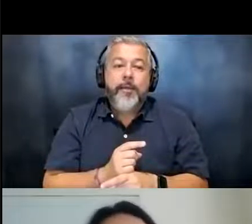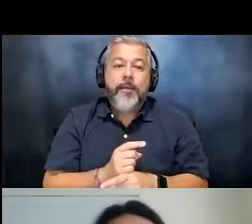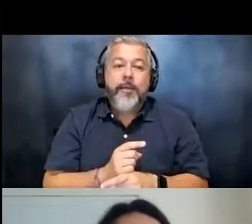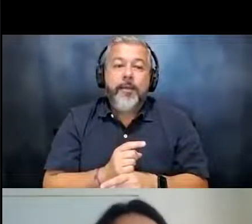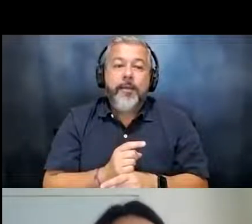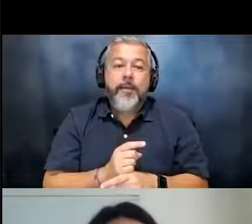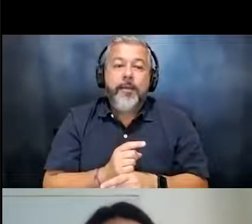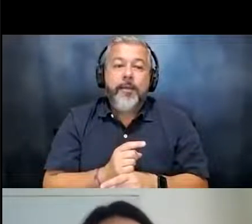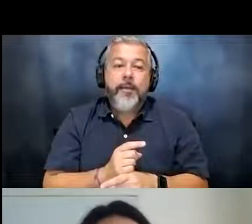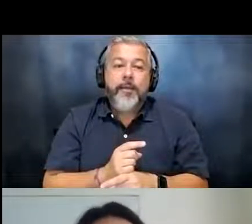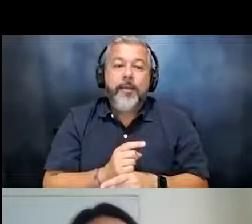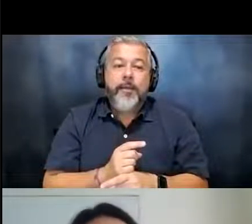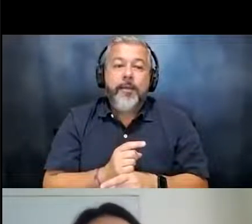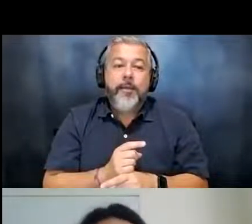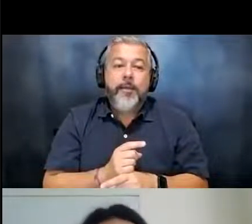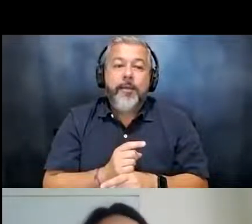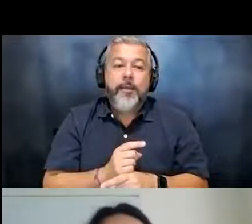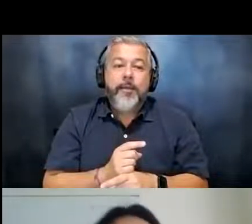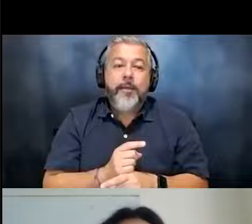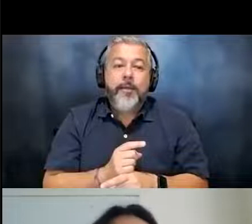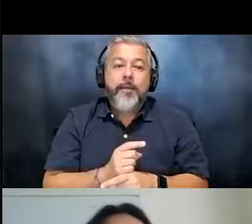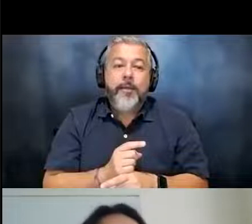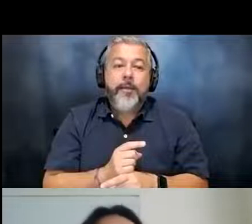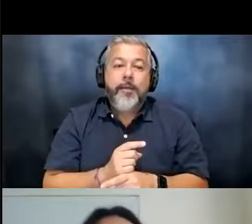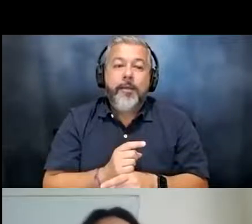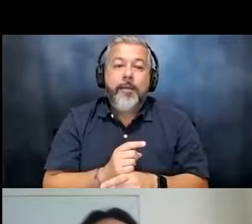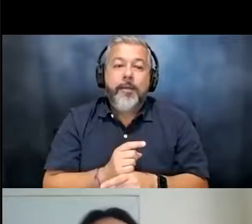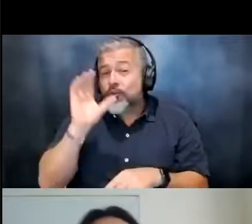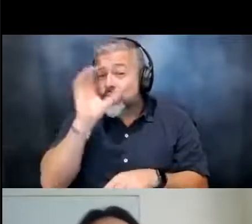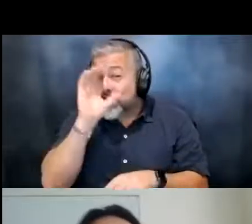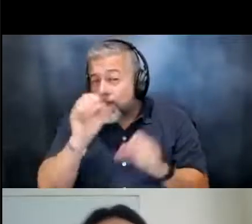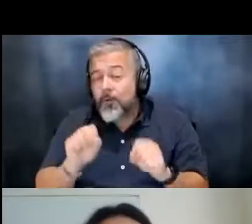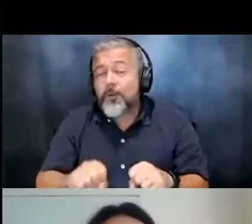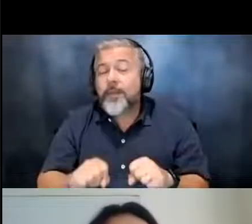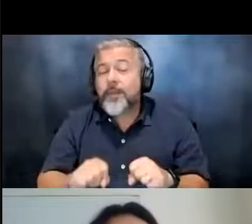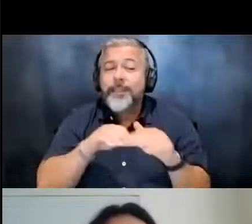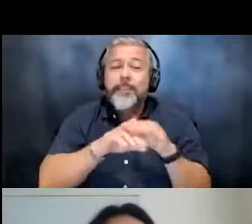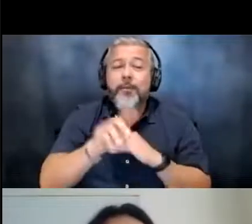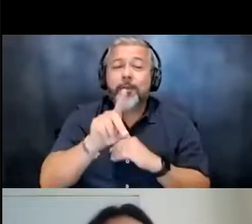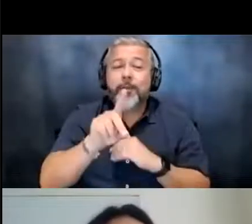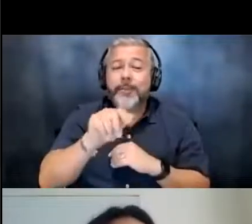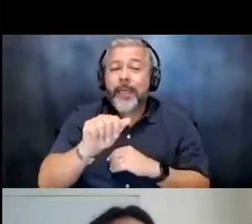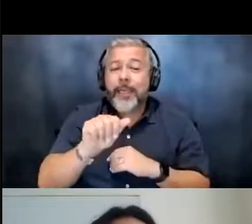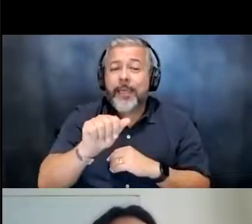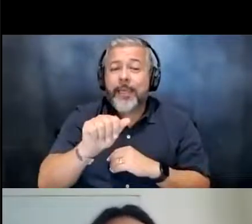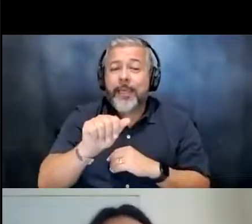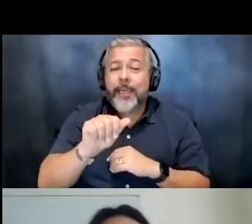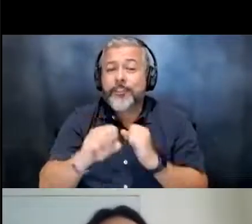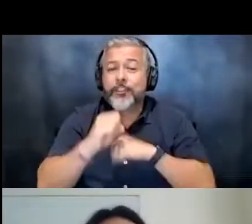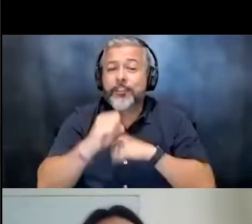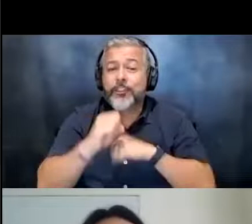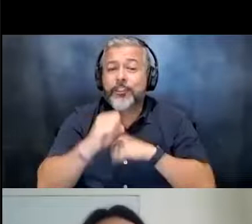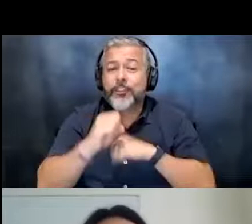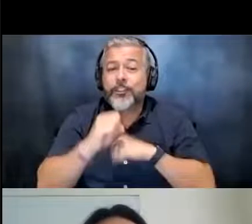yes, accessible data, database security, shortened timelines. Yeah, time assist anywhere.